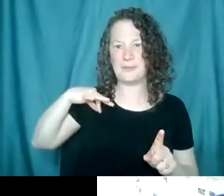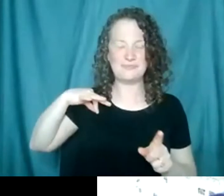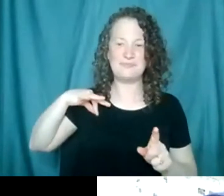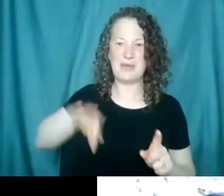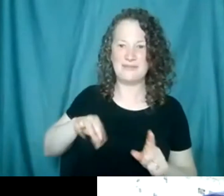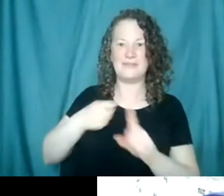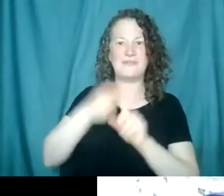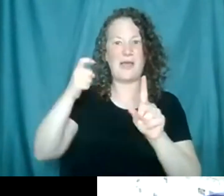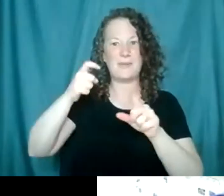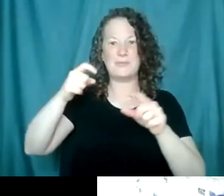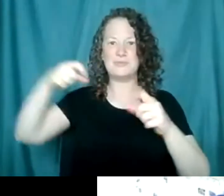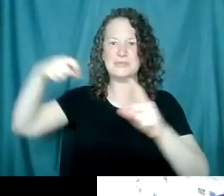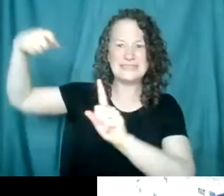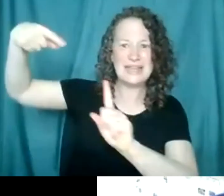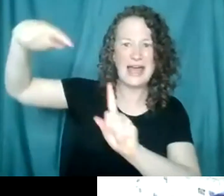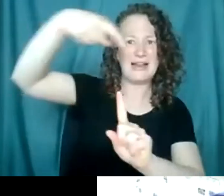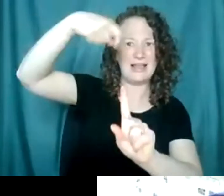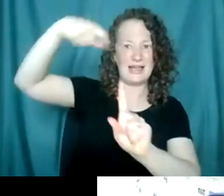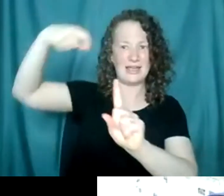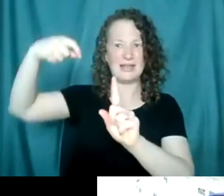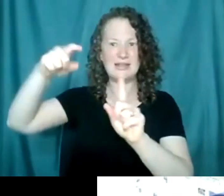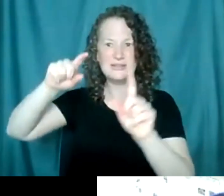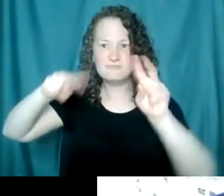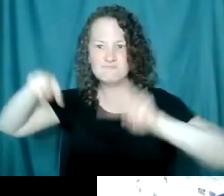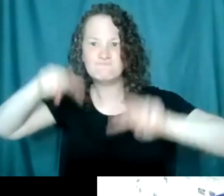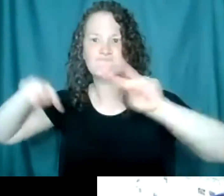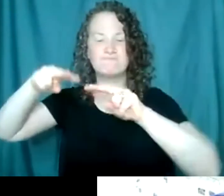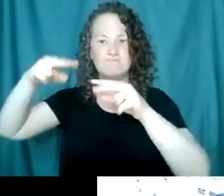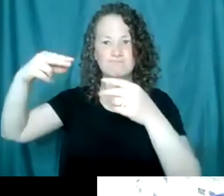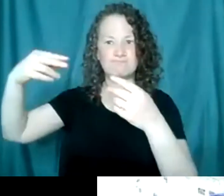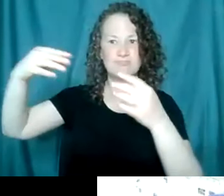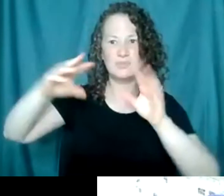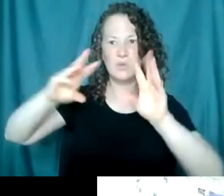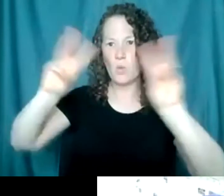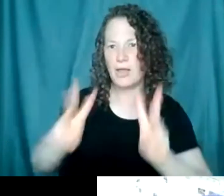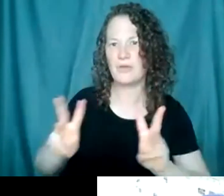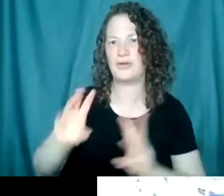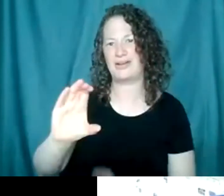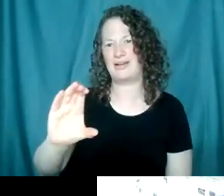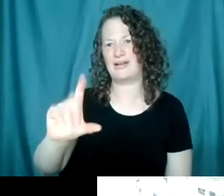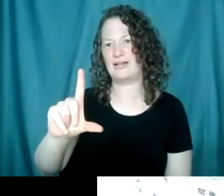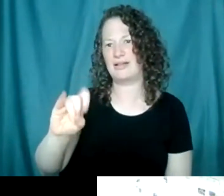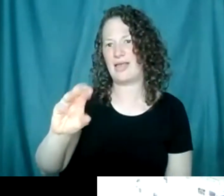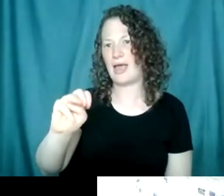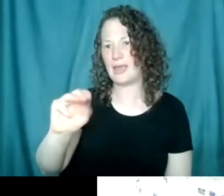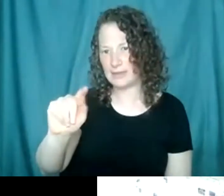data from satellites to help us understand climate and what's happening with our ecological systems.